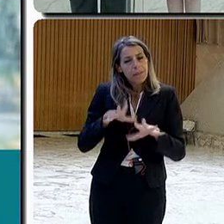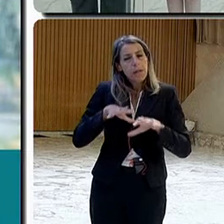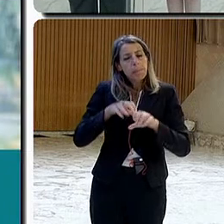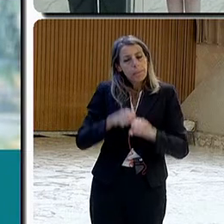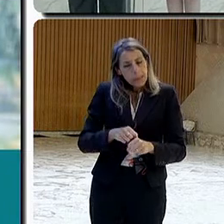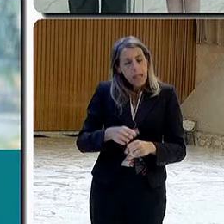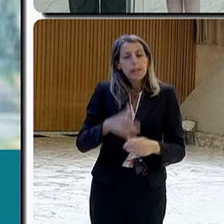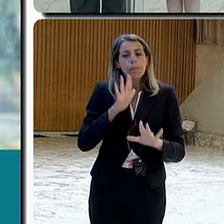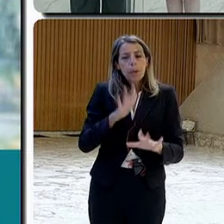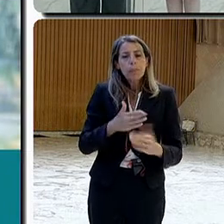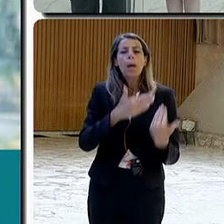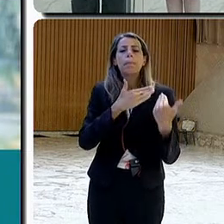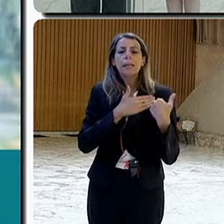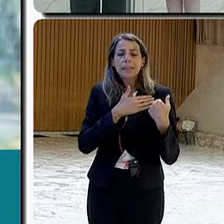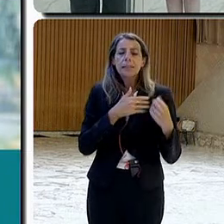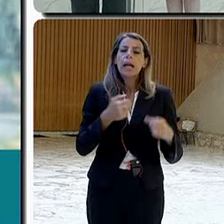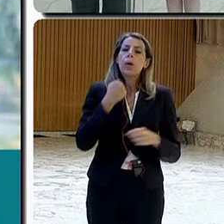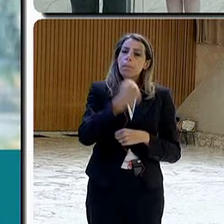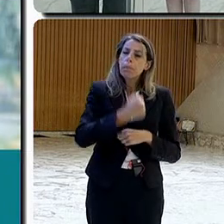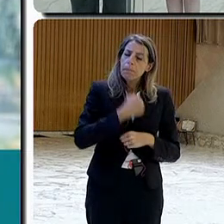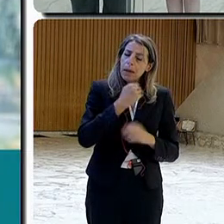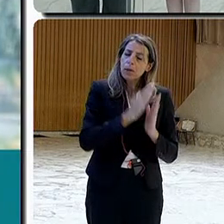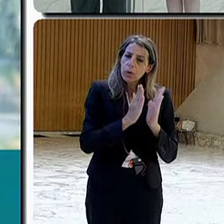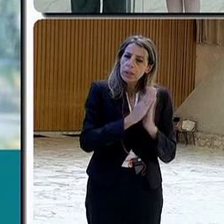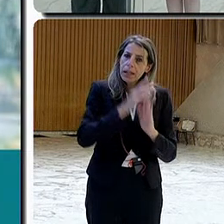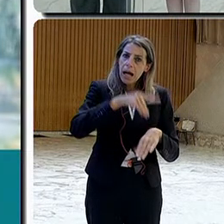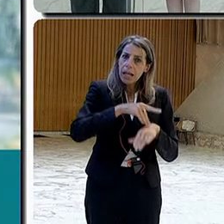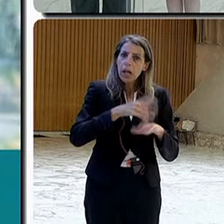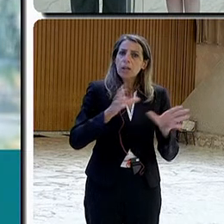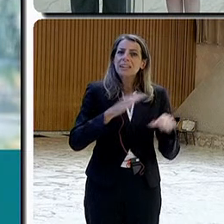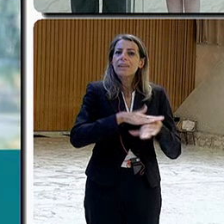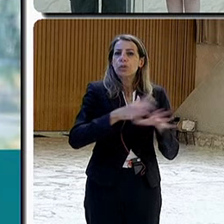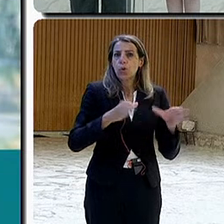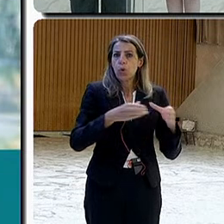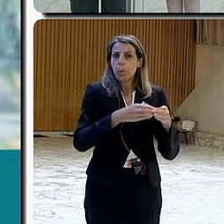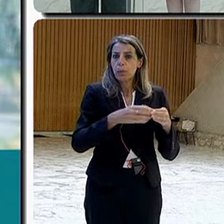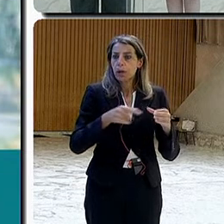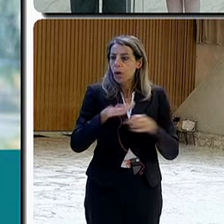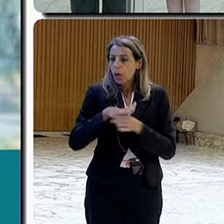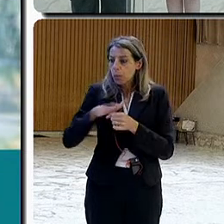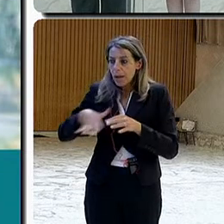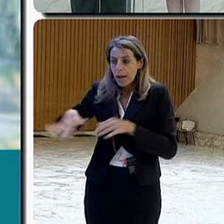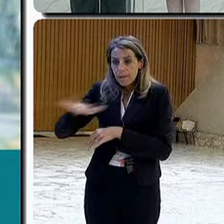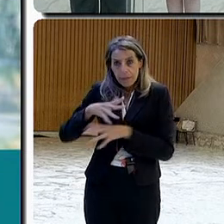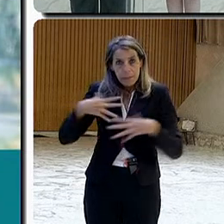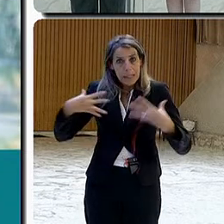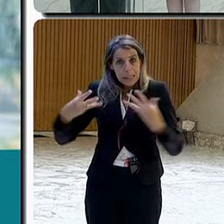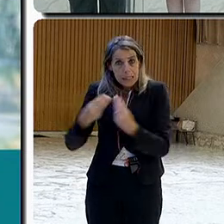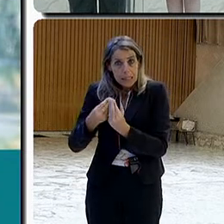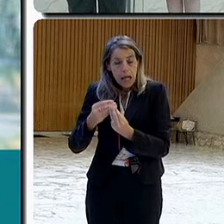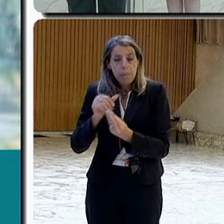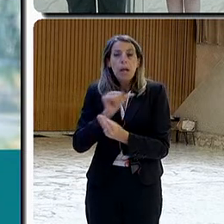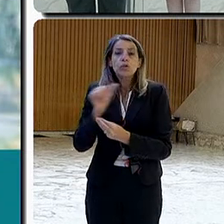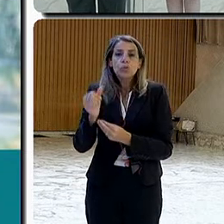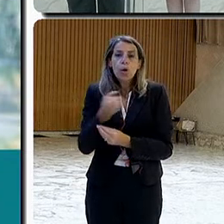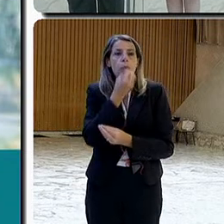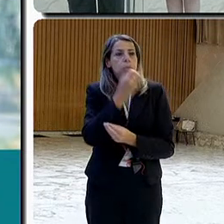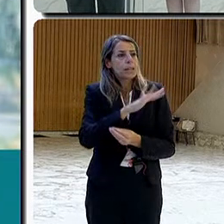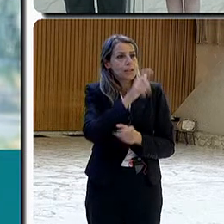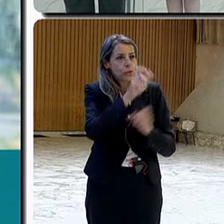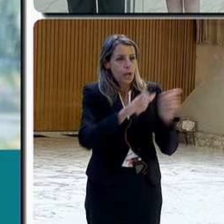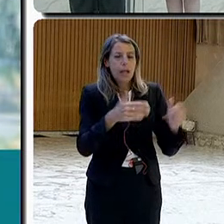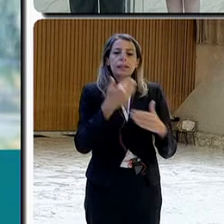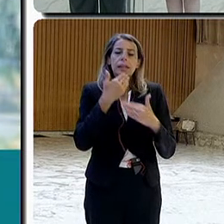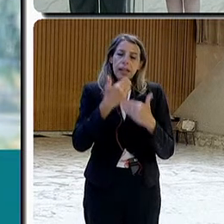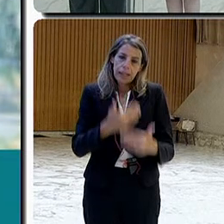together. To the degree, when family members serve the world side by side, not only do they bless others through their charitable